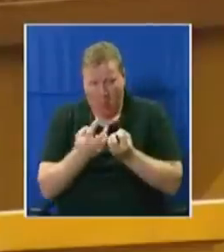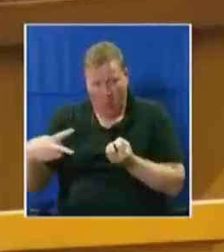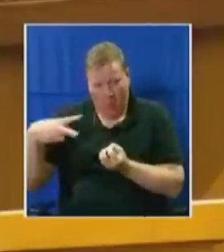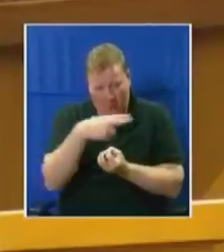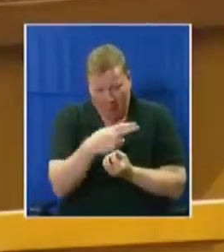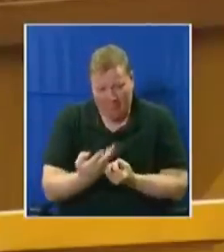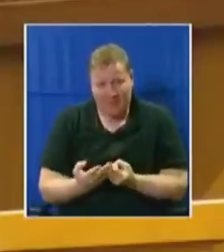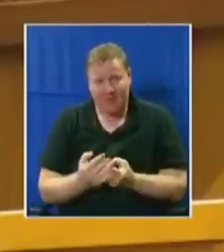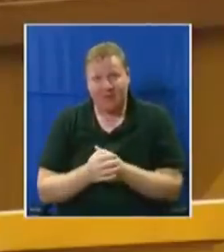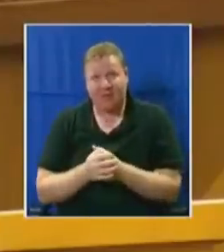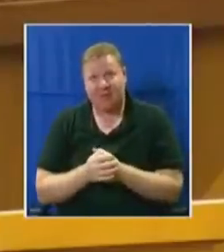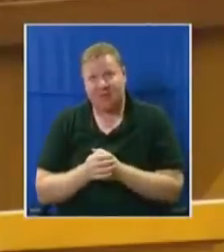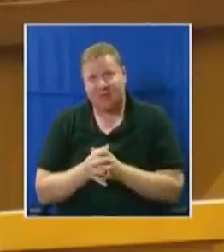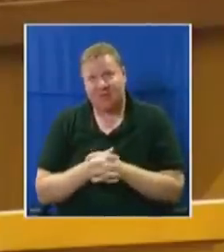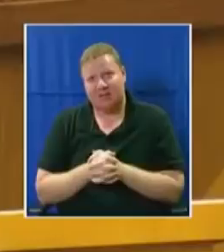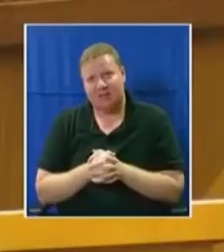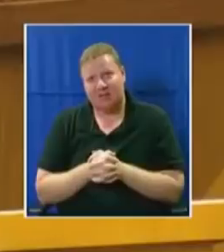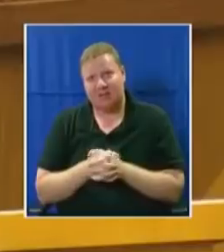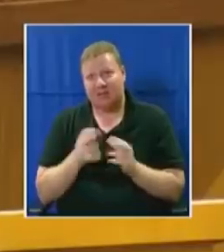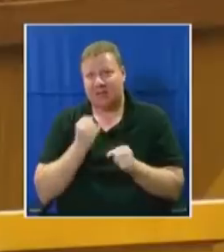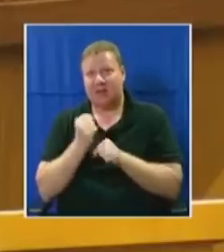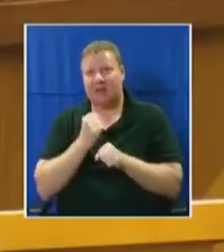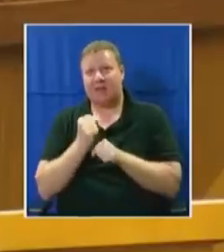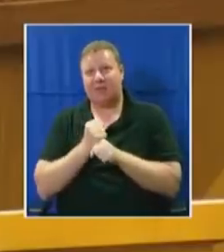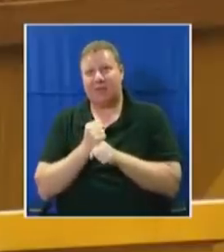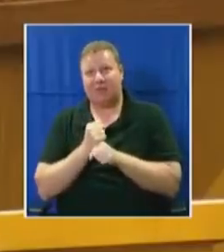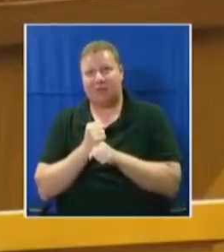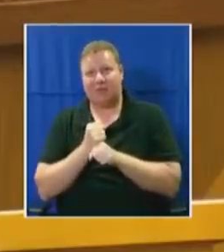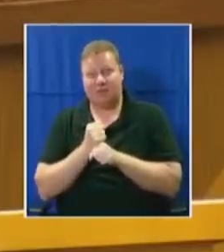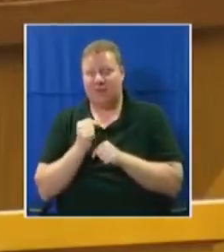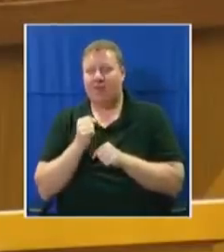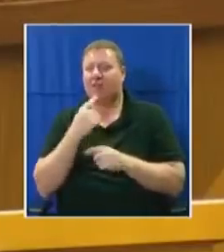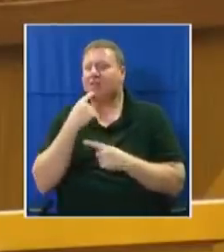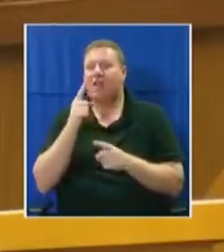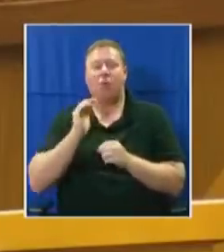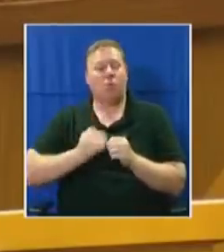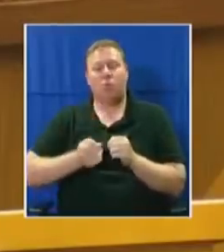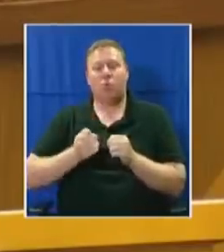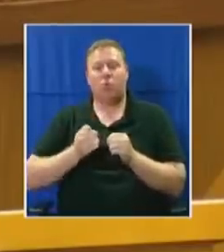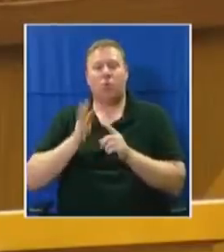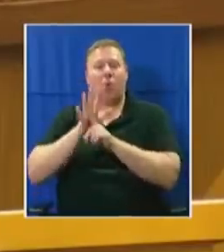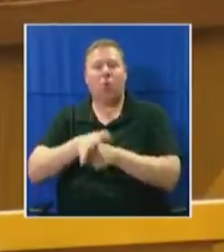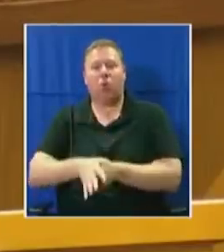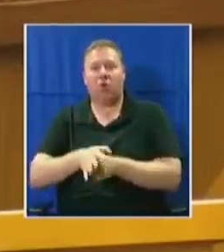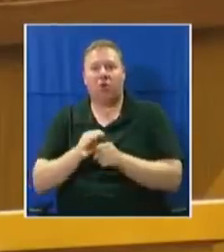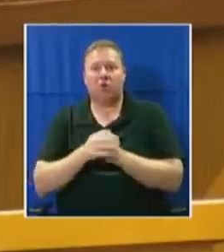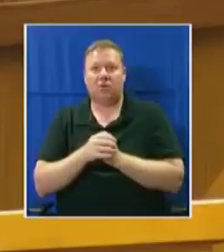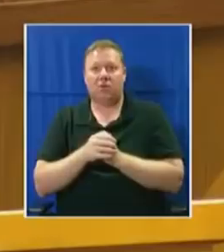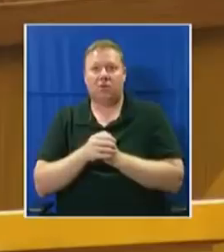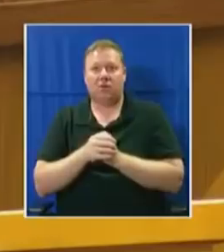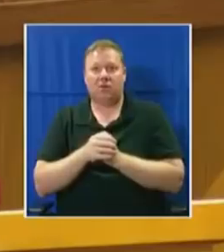Speaker, I would never refer to a female in any derogatory term, but if the castrated